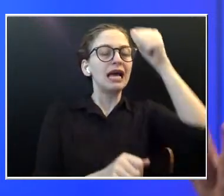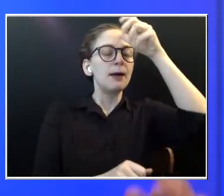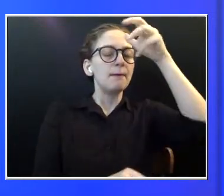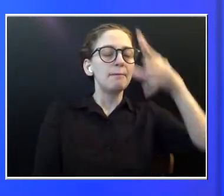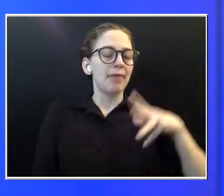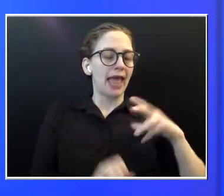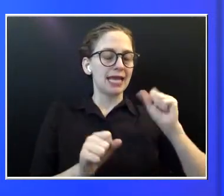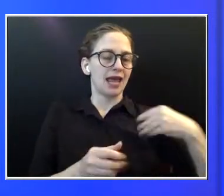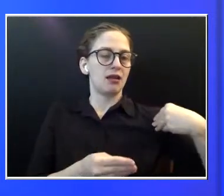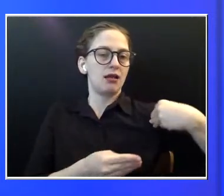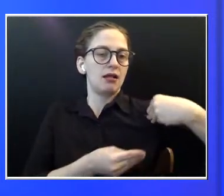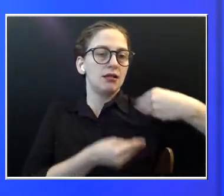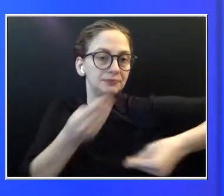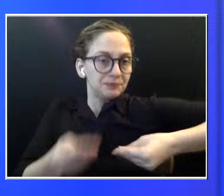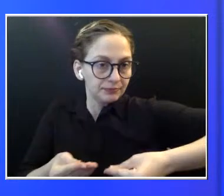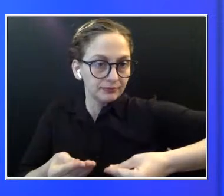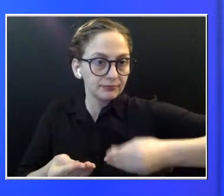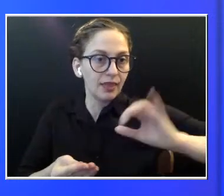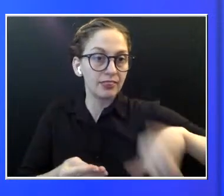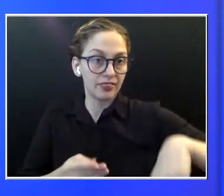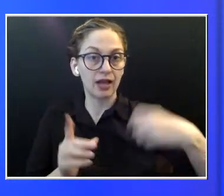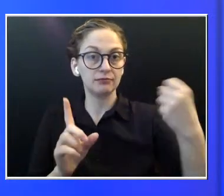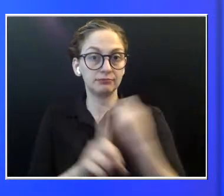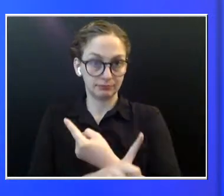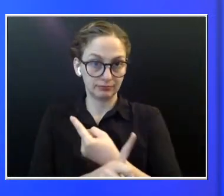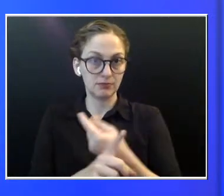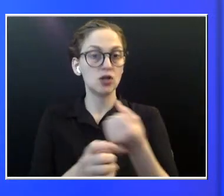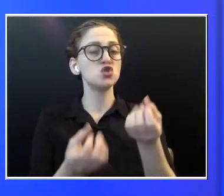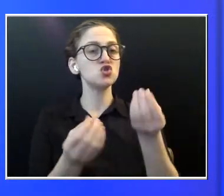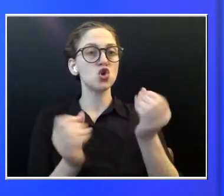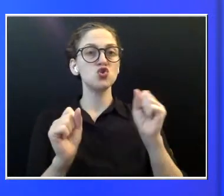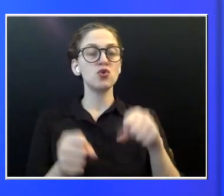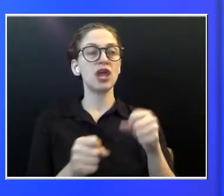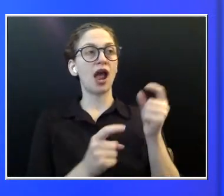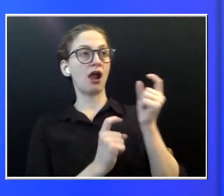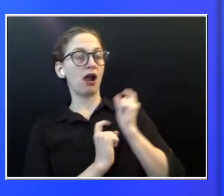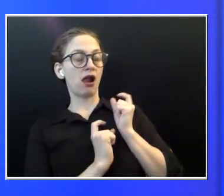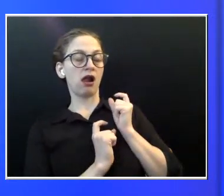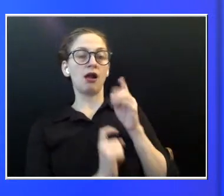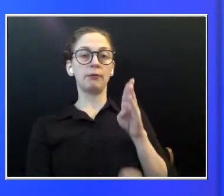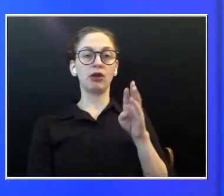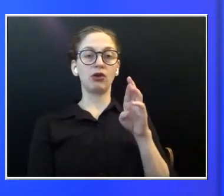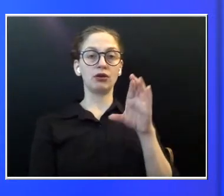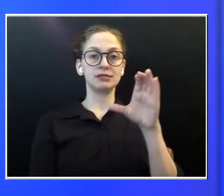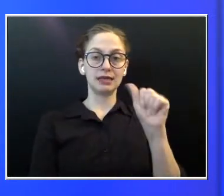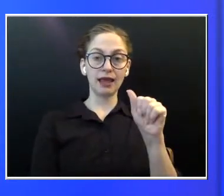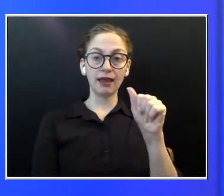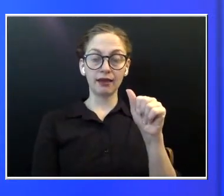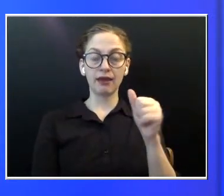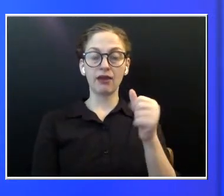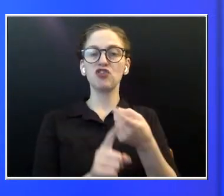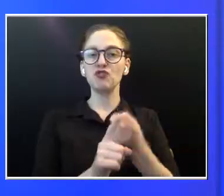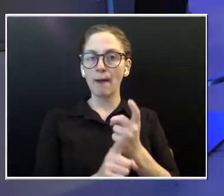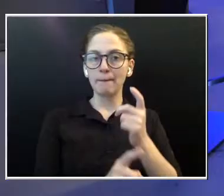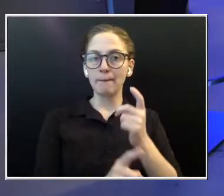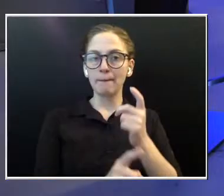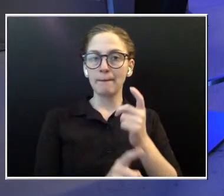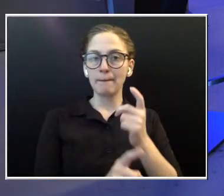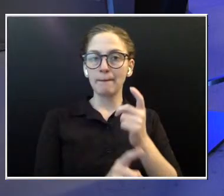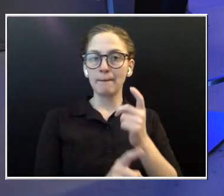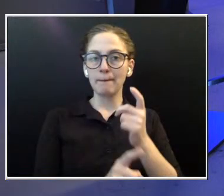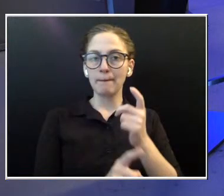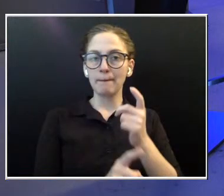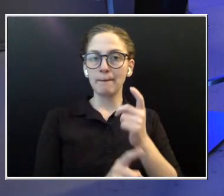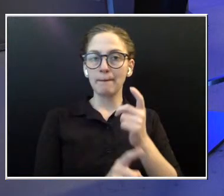from your mother's side or your father's side, and that's something that's really hard to get across in the population. Yeah, it's a darn big